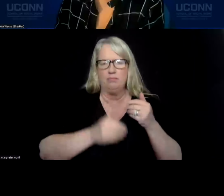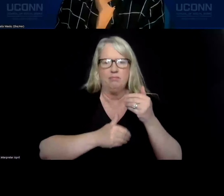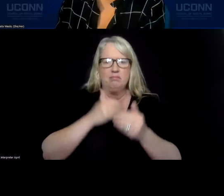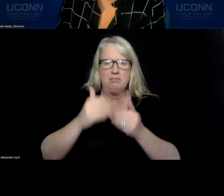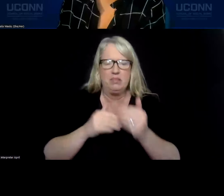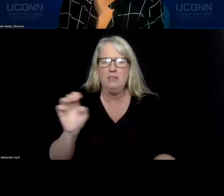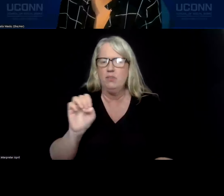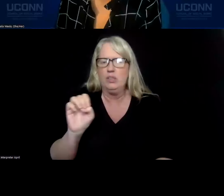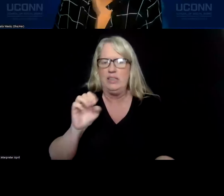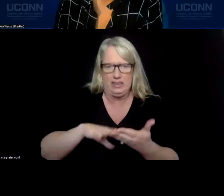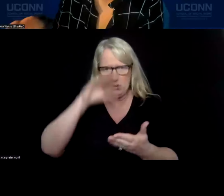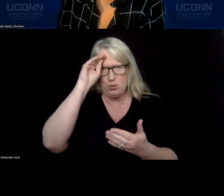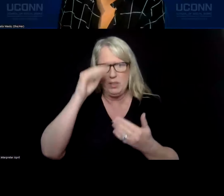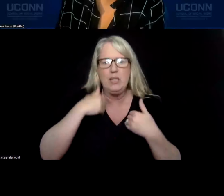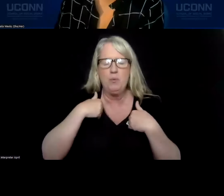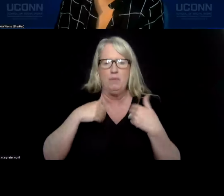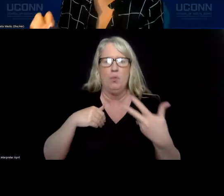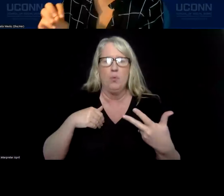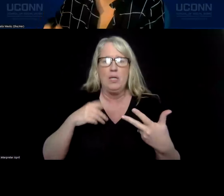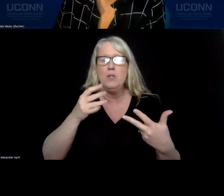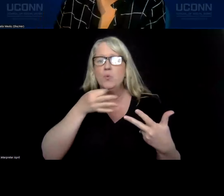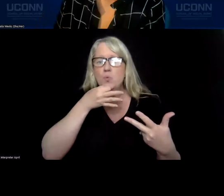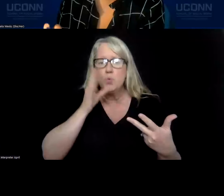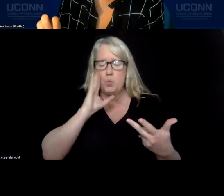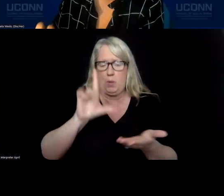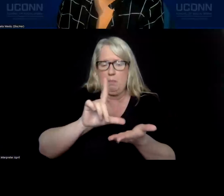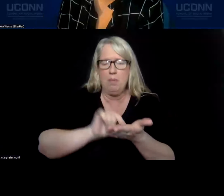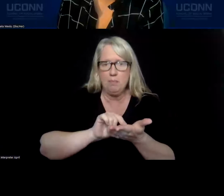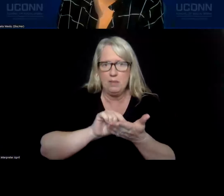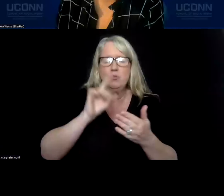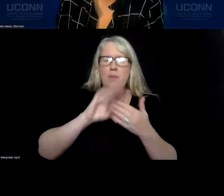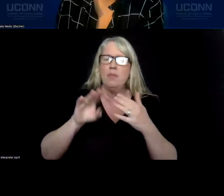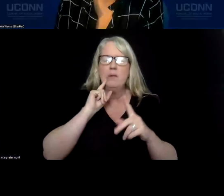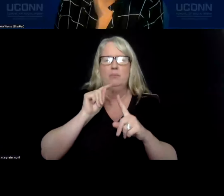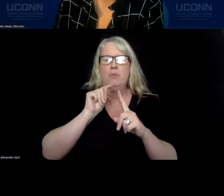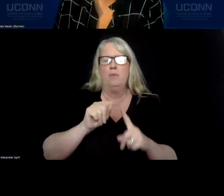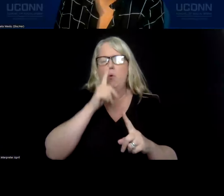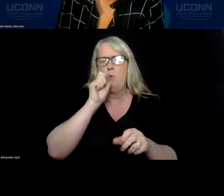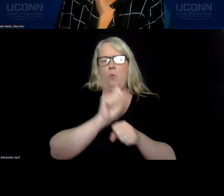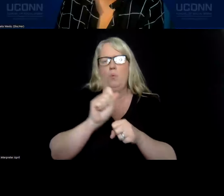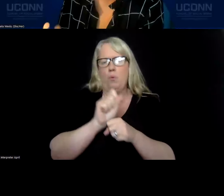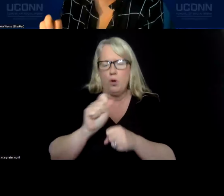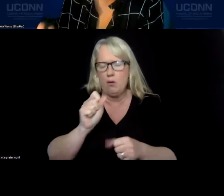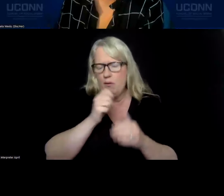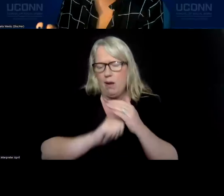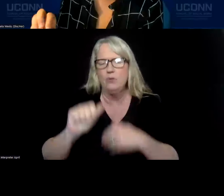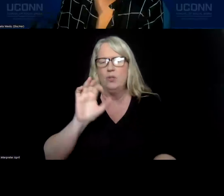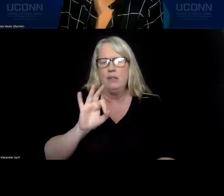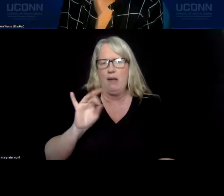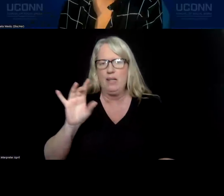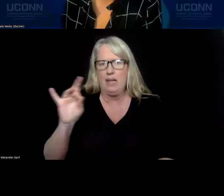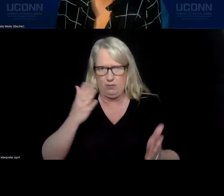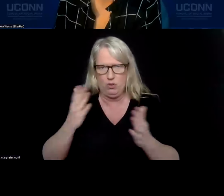have 3 that will be published very soon that are specific to those working in 988 services. And so there will be